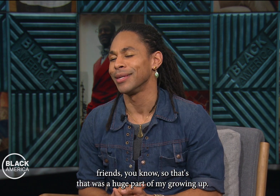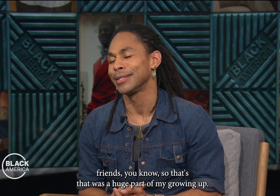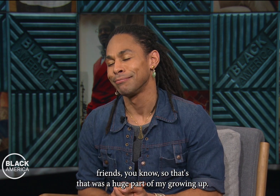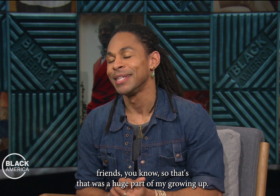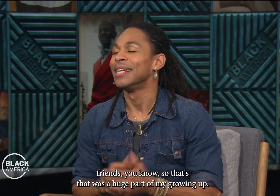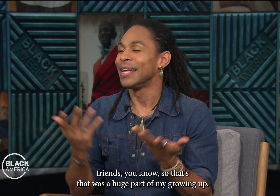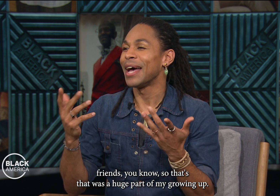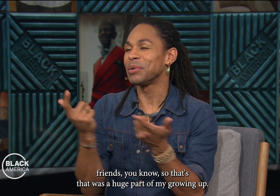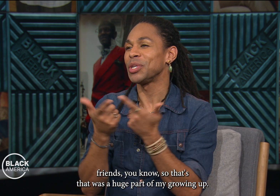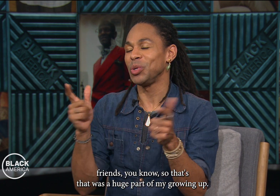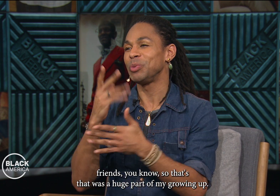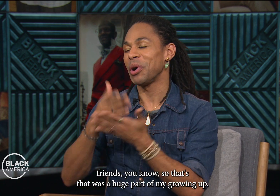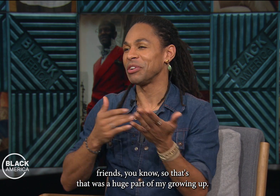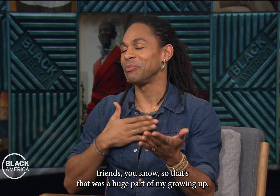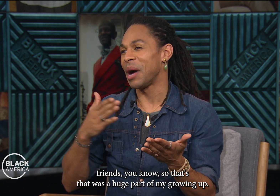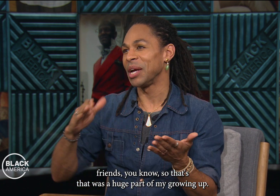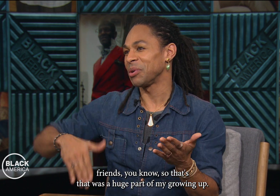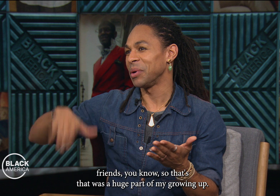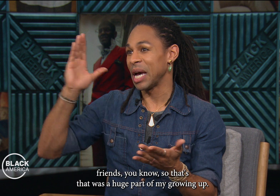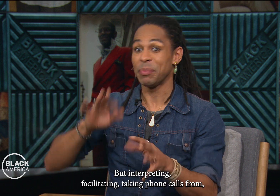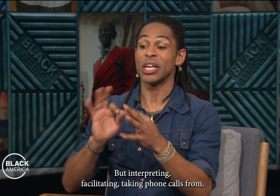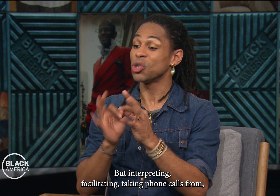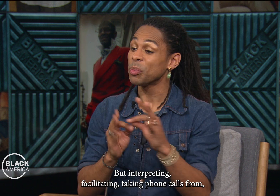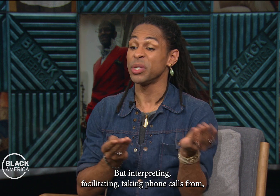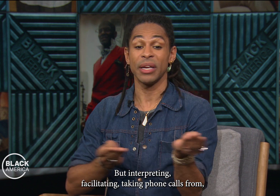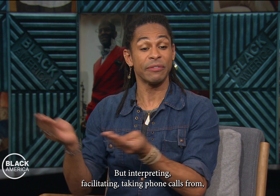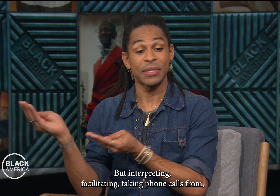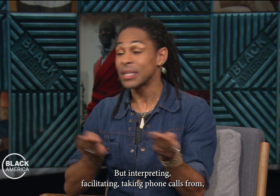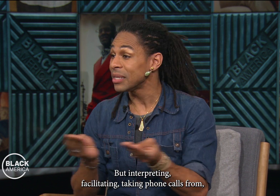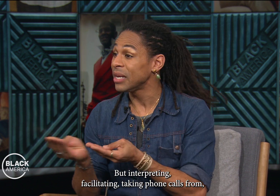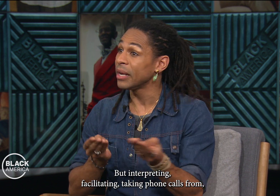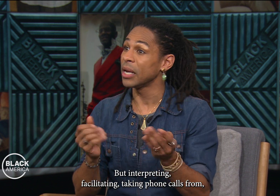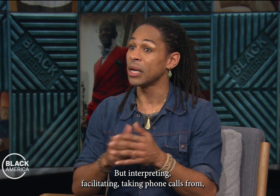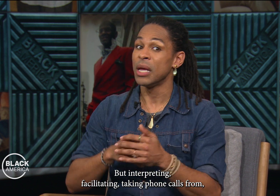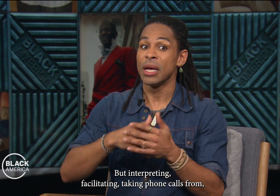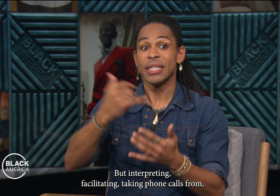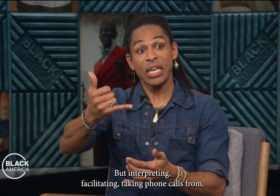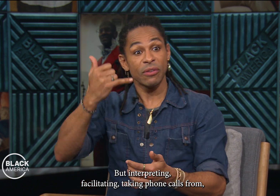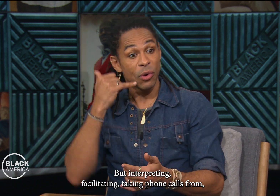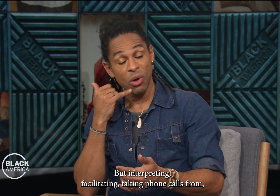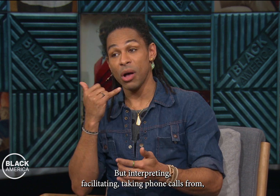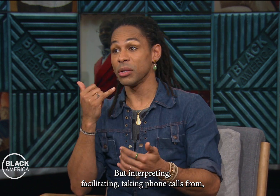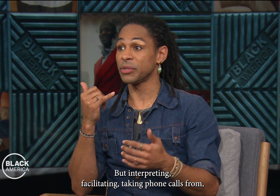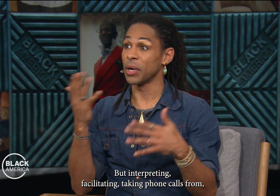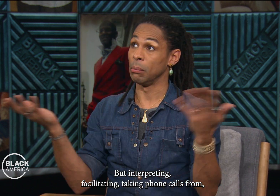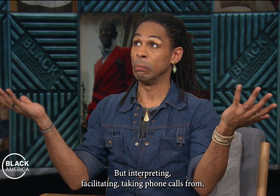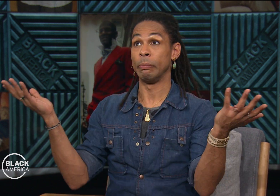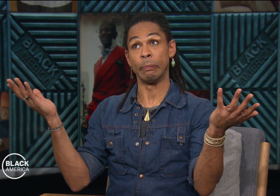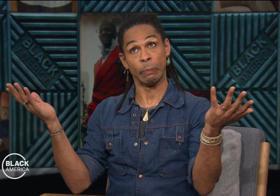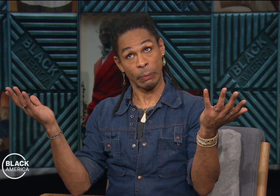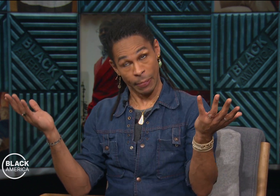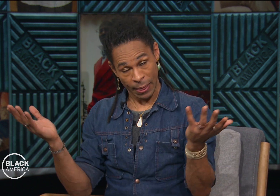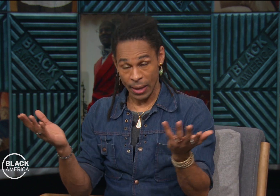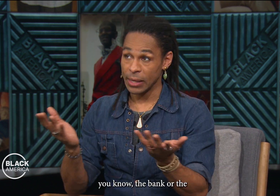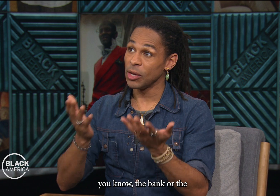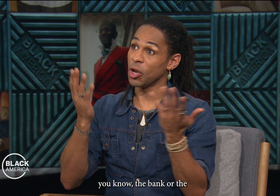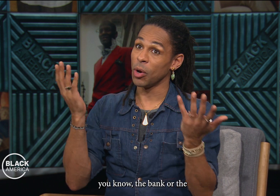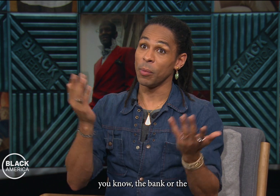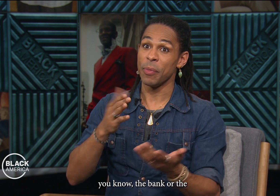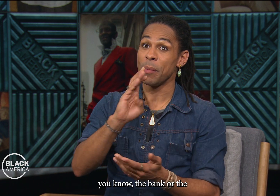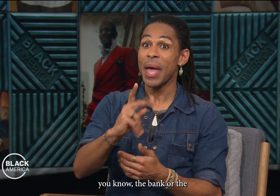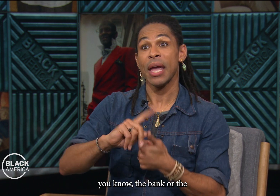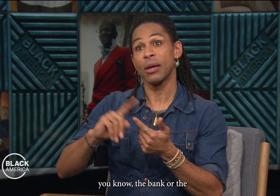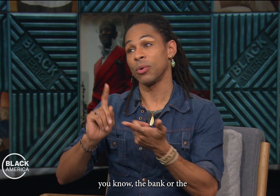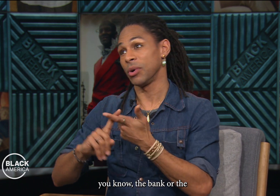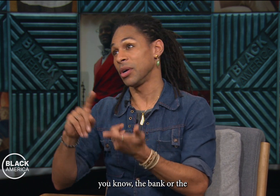So that was a huge part of my growing up. But interpreting, facilitating, taking phone calls from, you